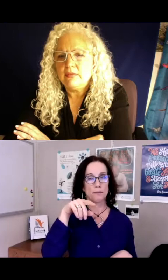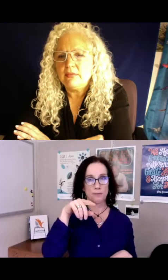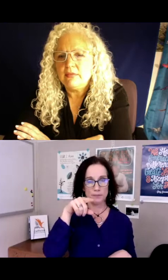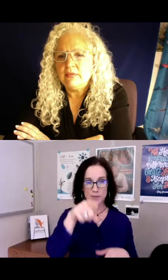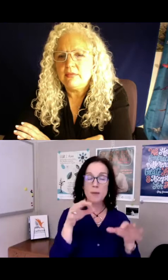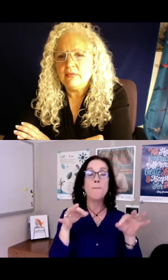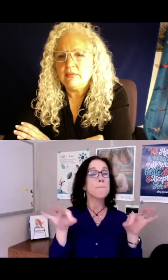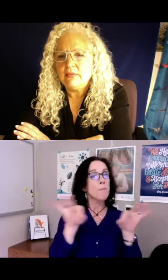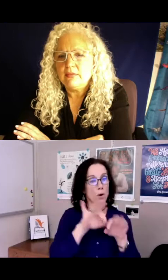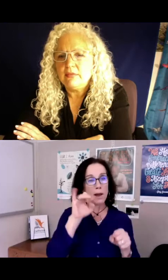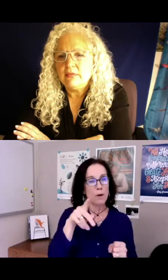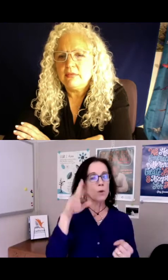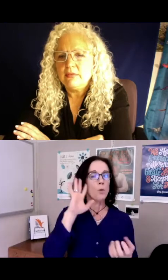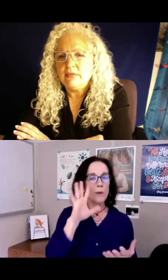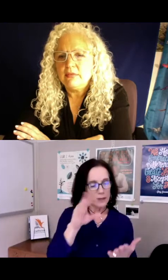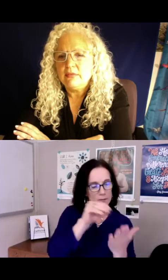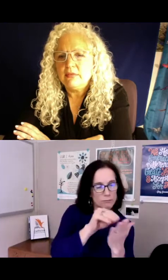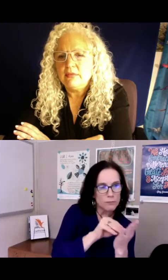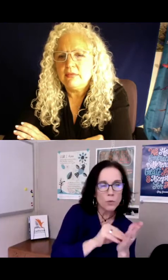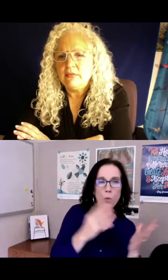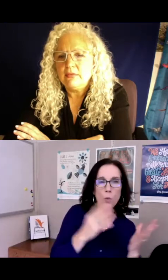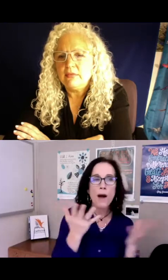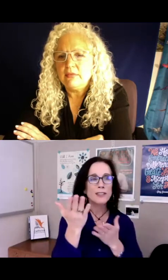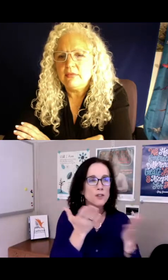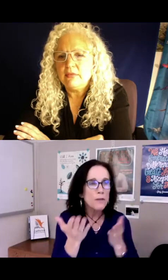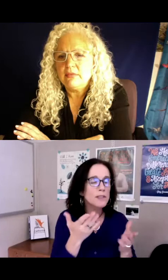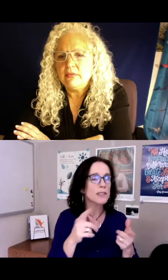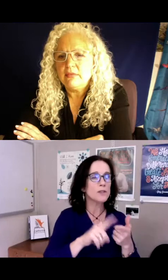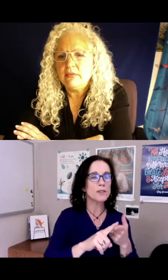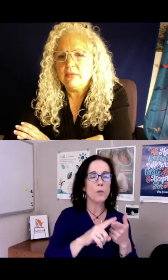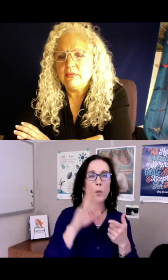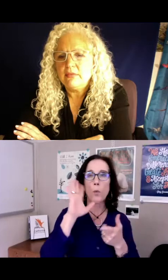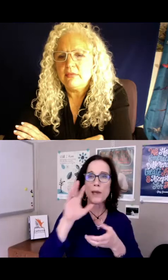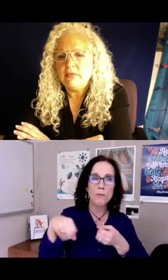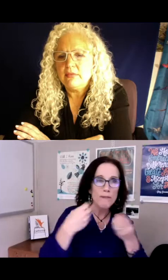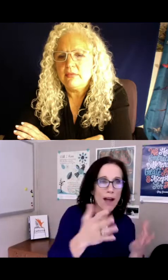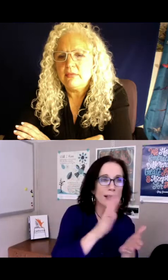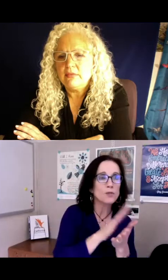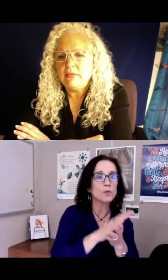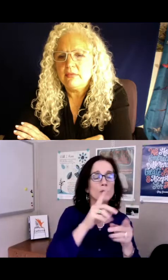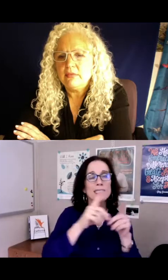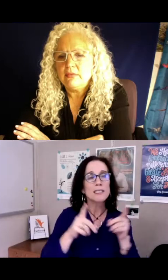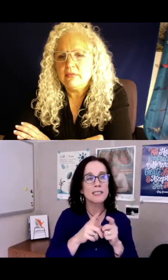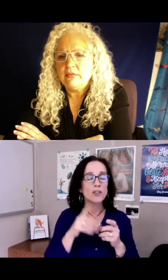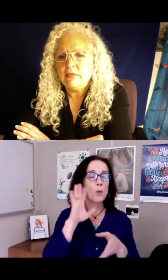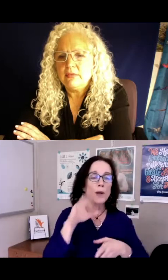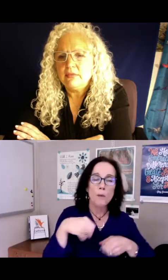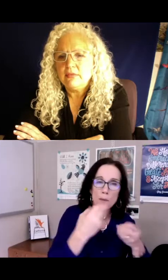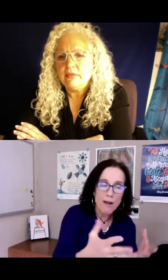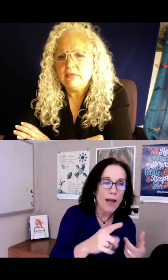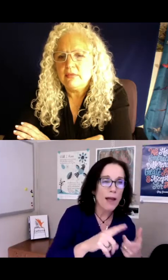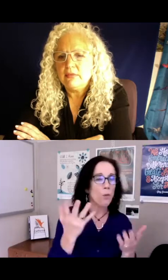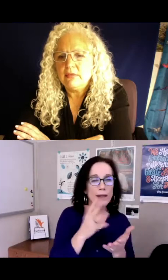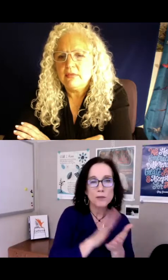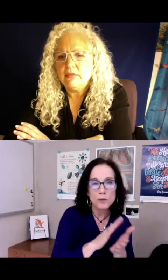for. It's important, the IEP will document what kind of services,